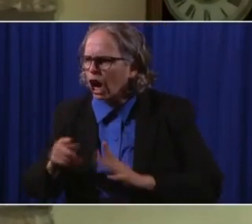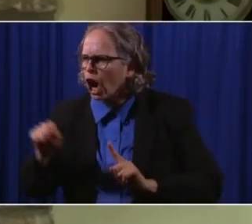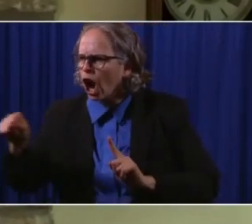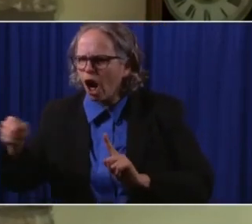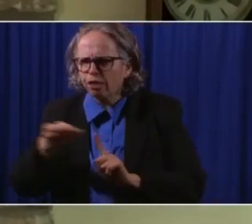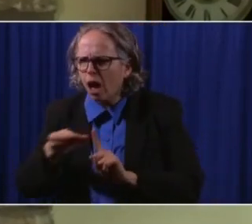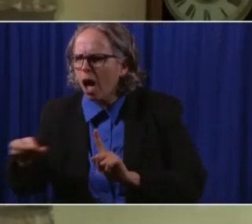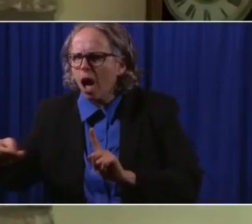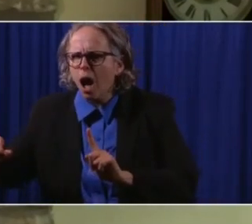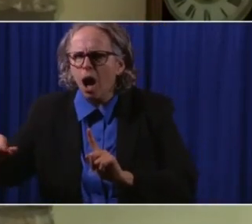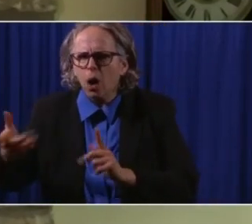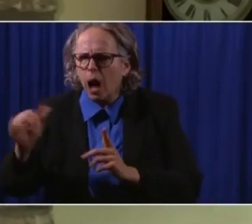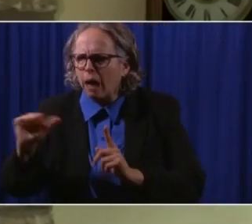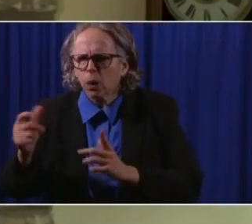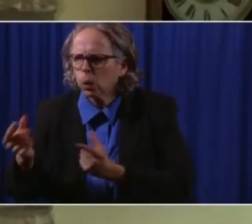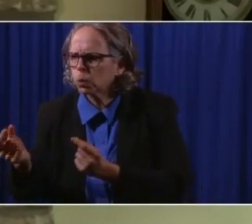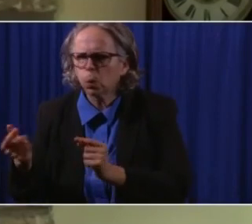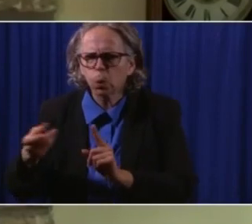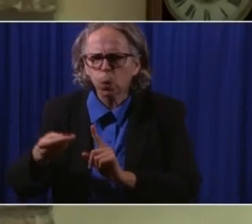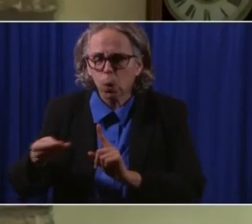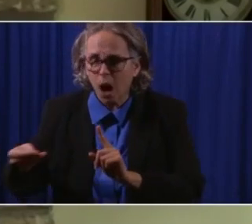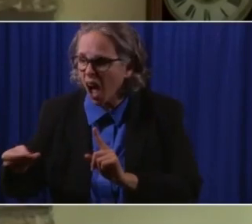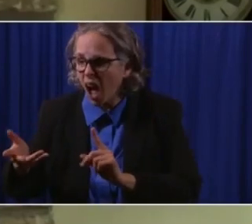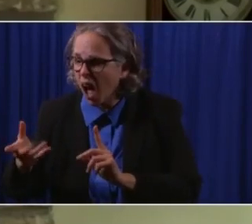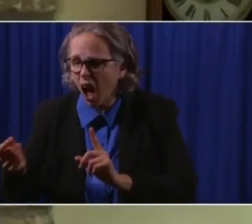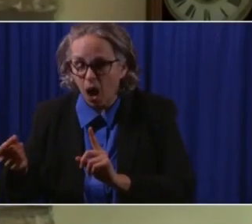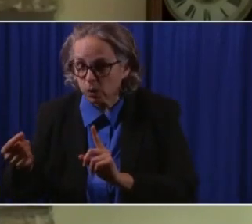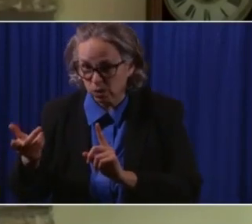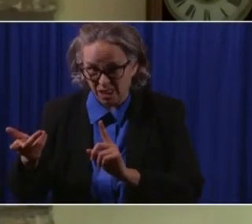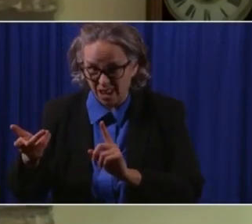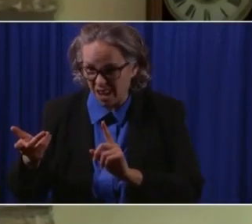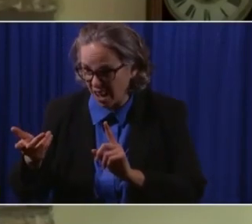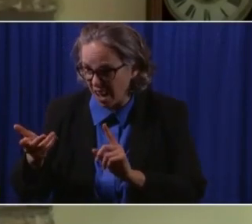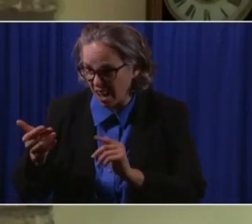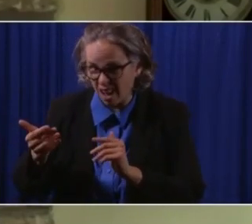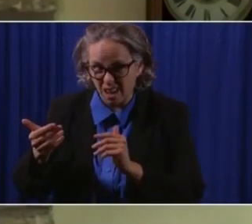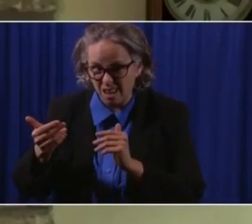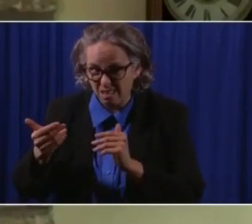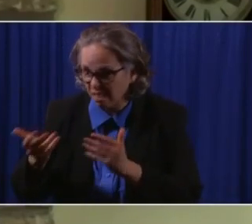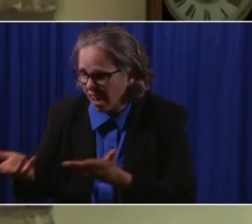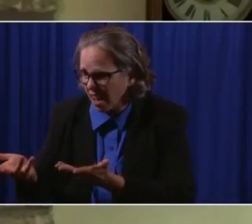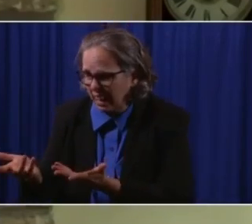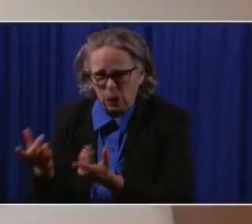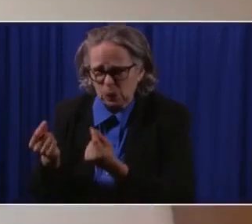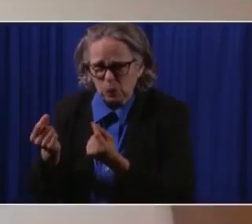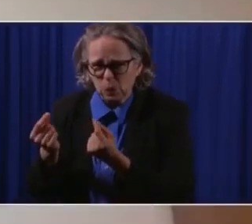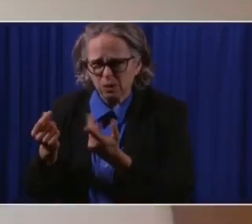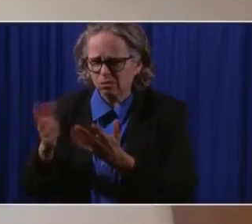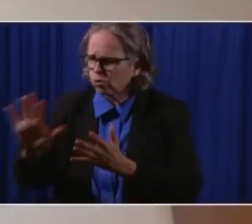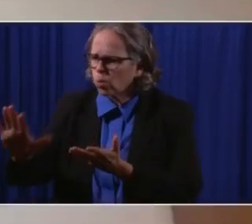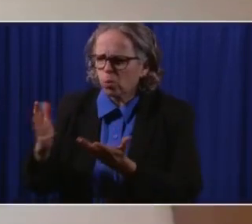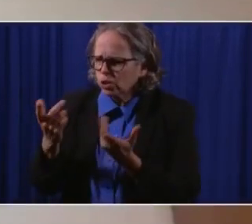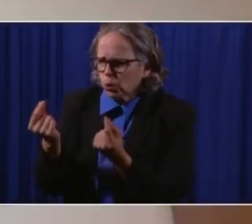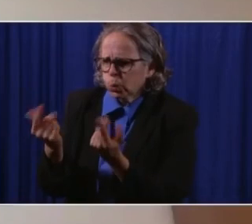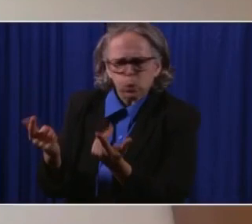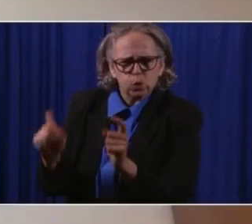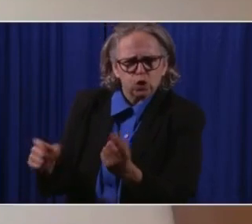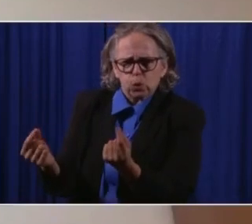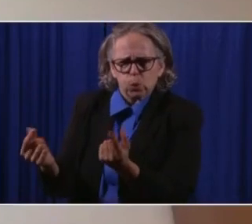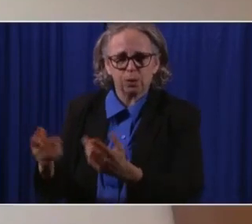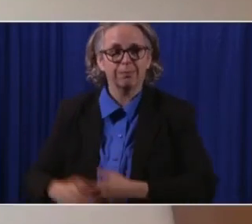it's fact. I assume it's fact driven pretty much here, but what might that mean, or what should happen? Sure. So I think first